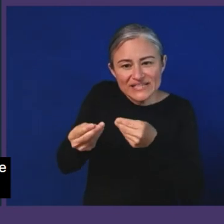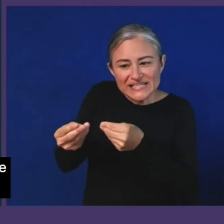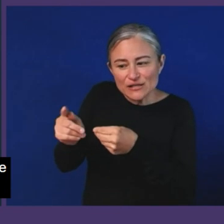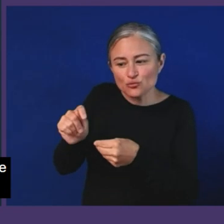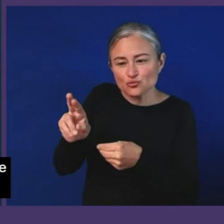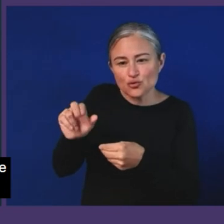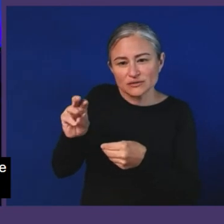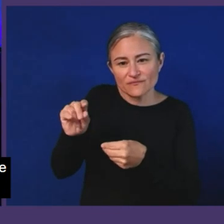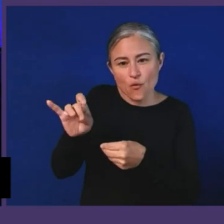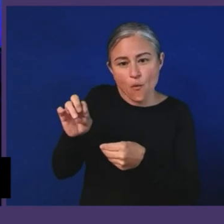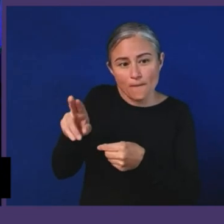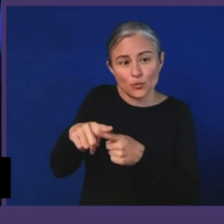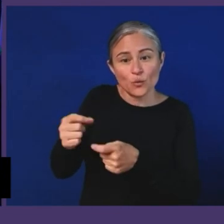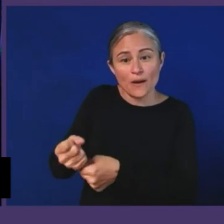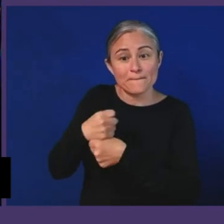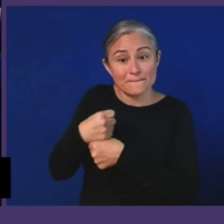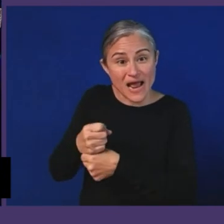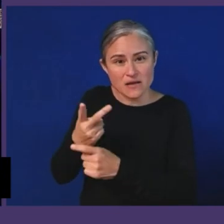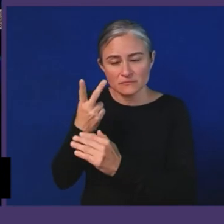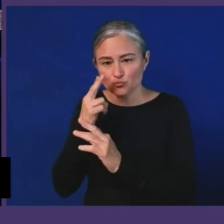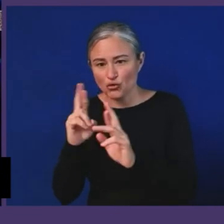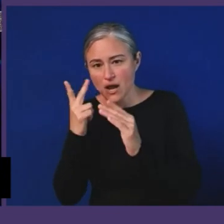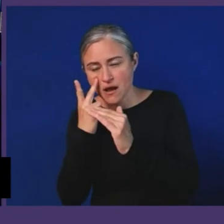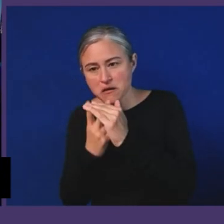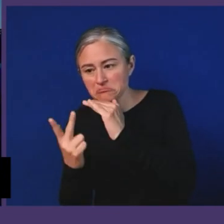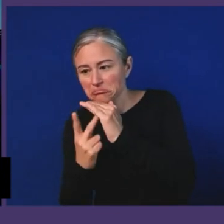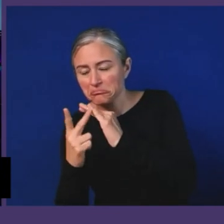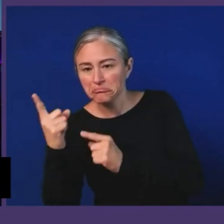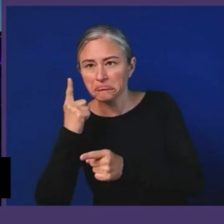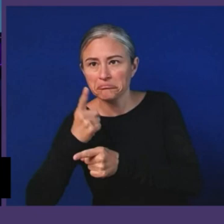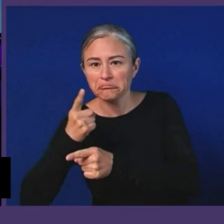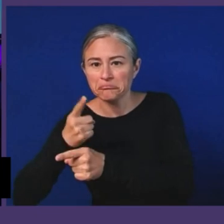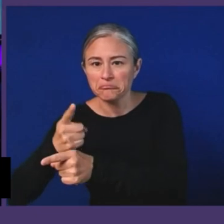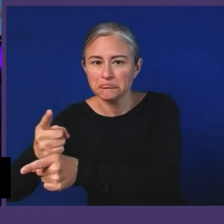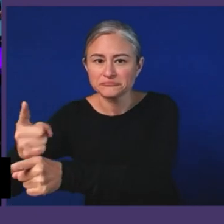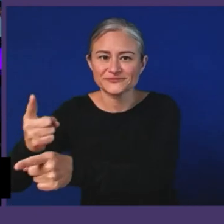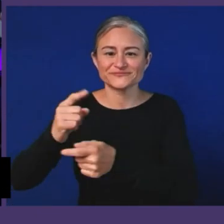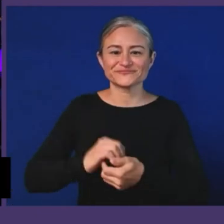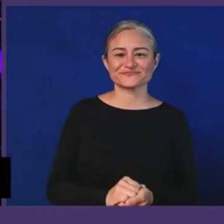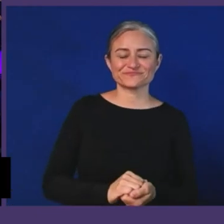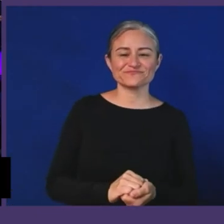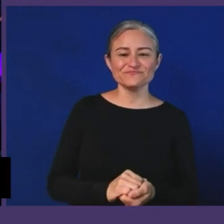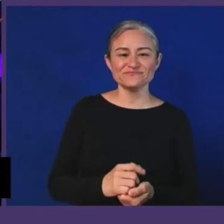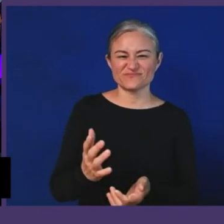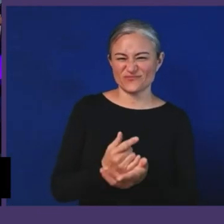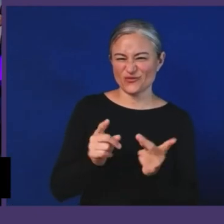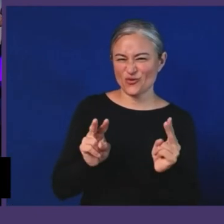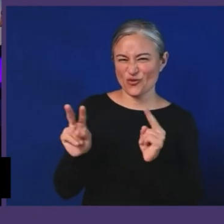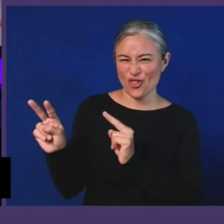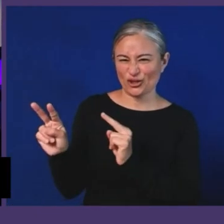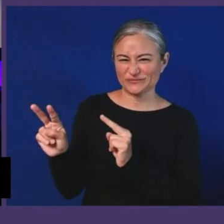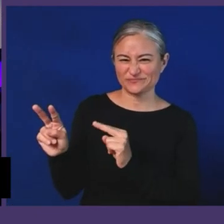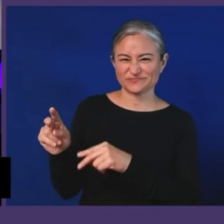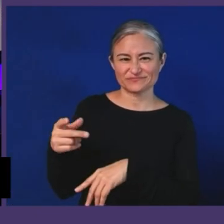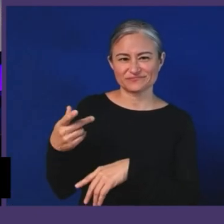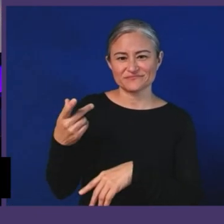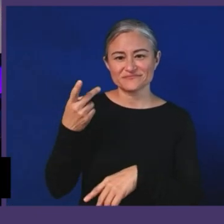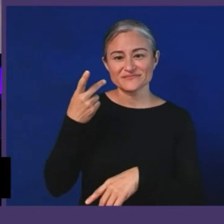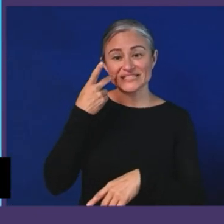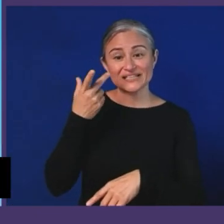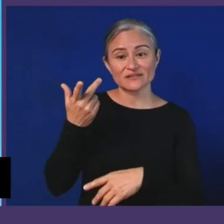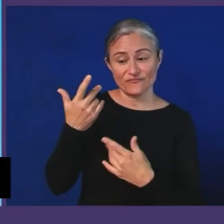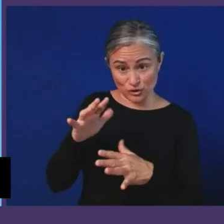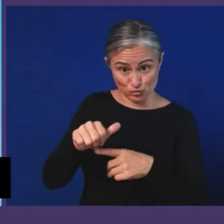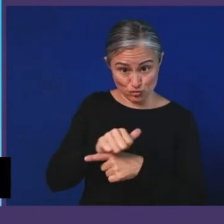show you more concretely what this looks like when you train one of these models. This is actually coming from a New York Times, and they trained a small GPT on